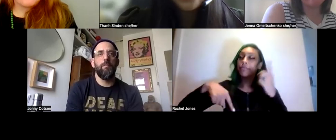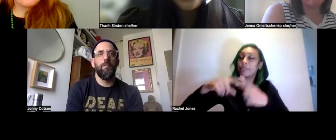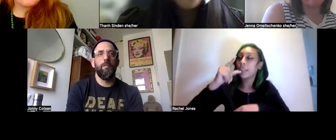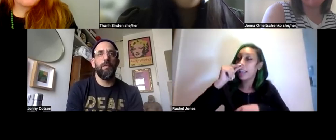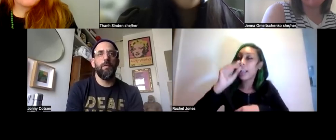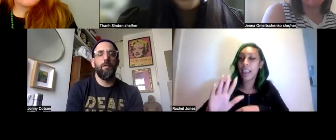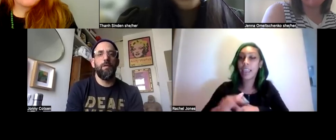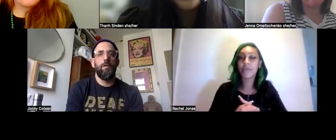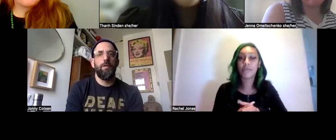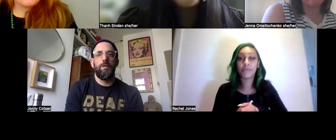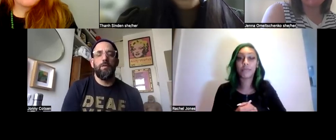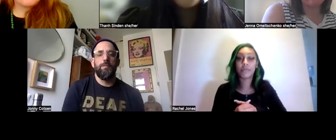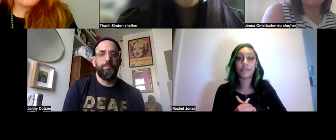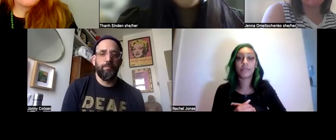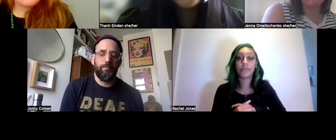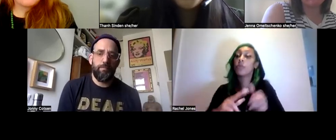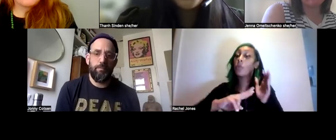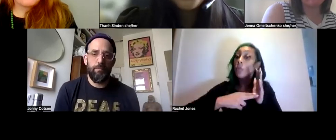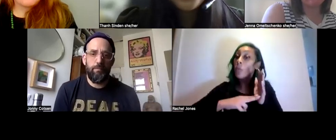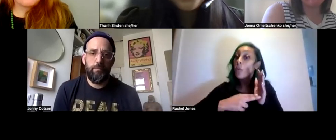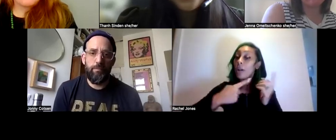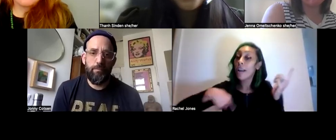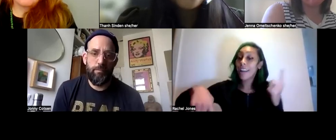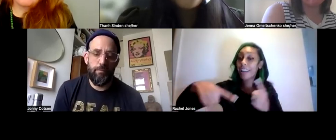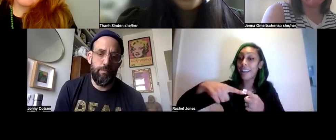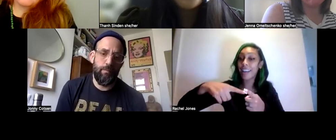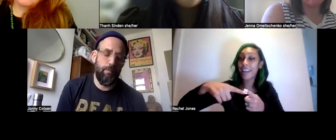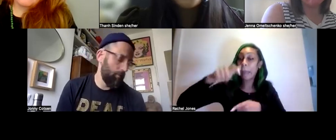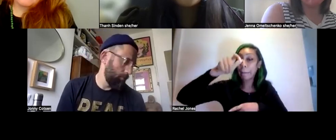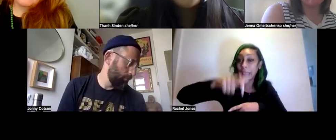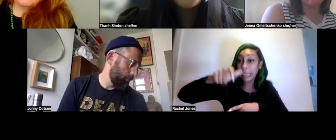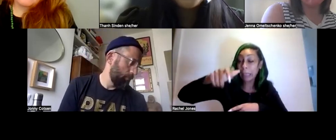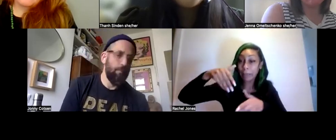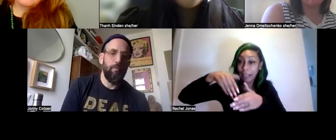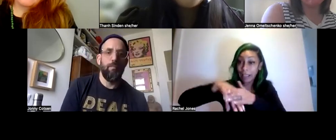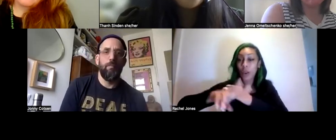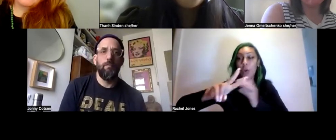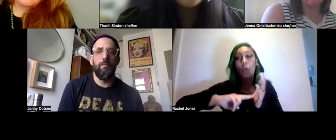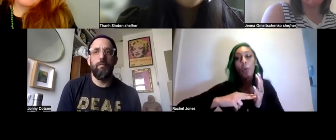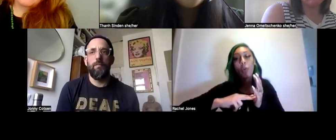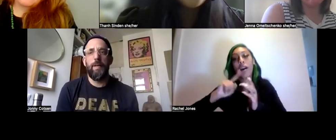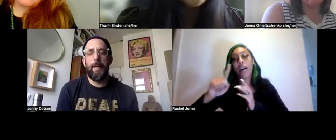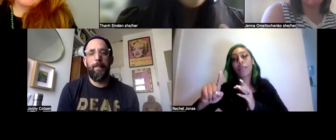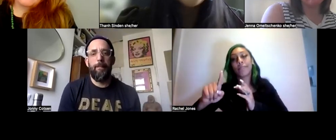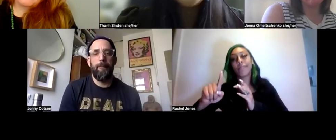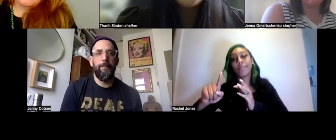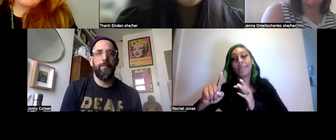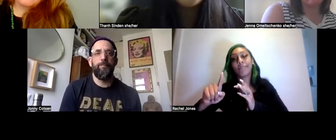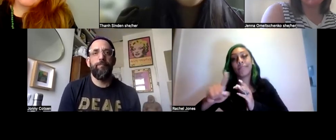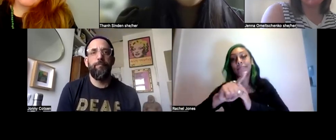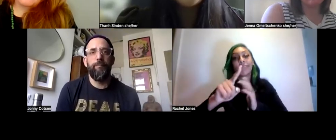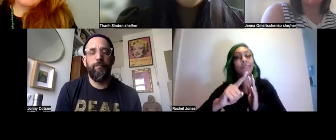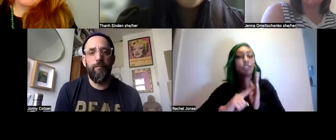that. And as organizations and people in organizations, it's very much, like you say,